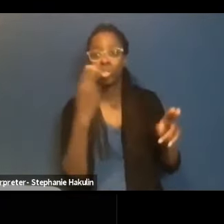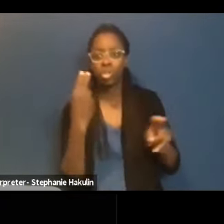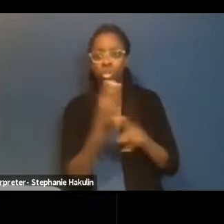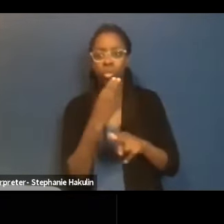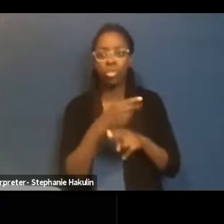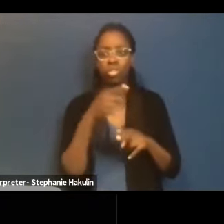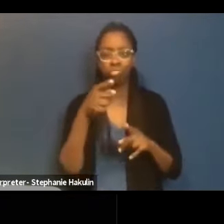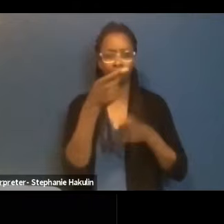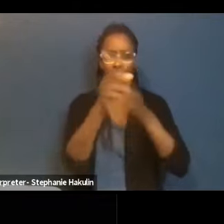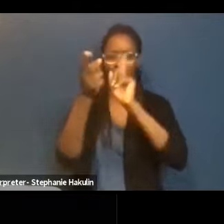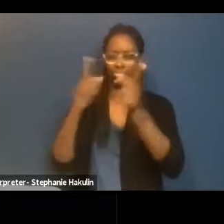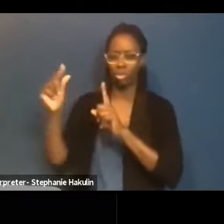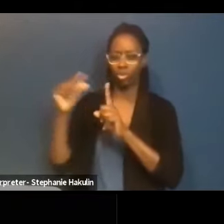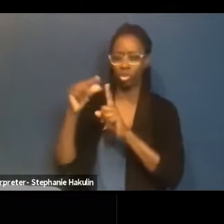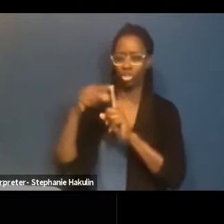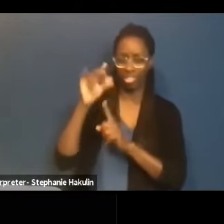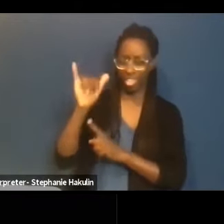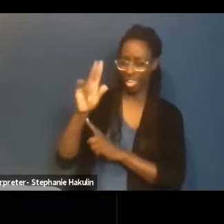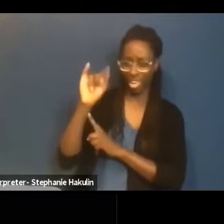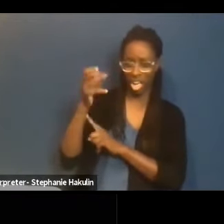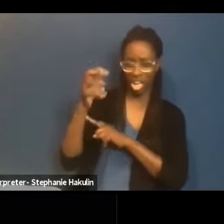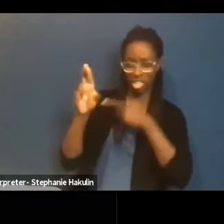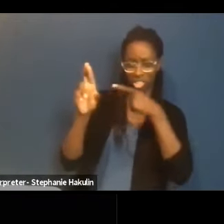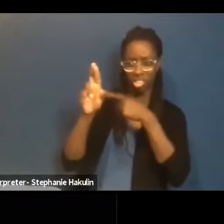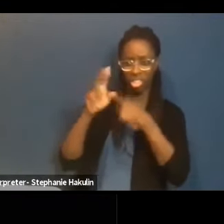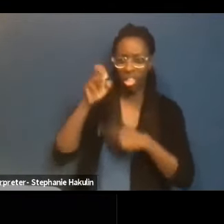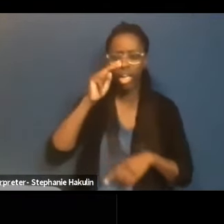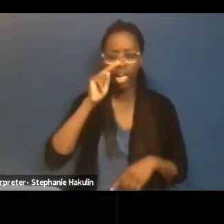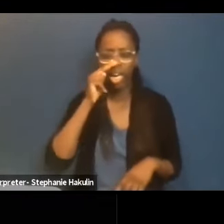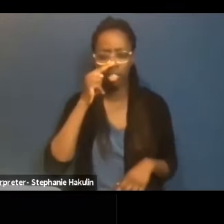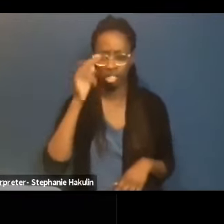bridge between them and I, and if they weren't a product or a puppet, even